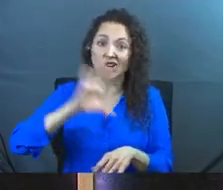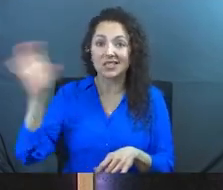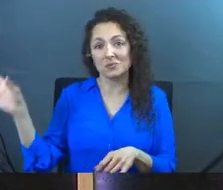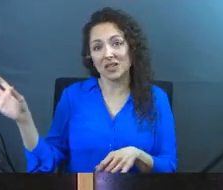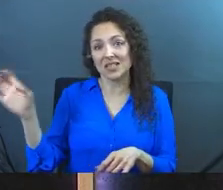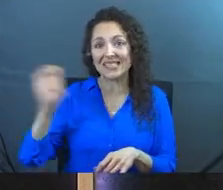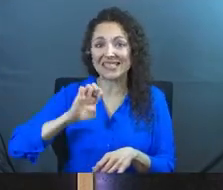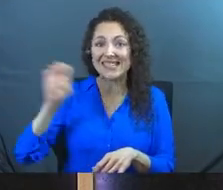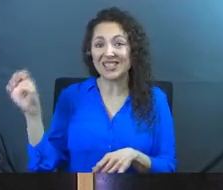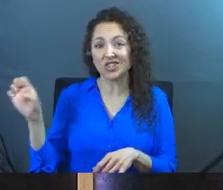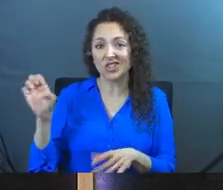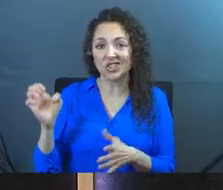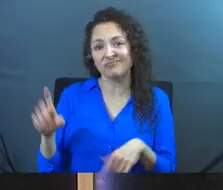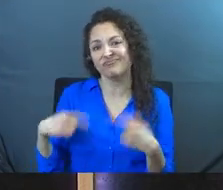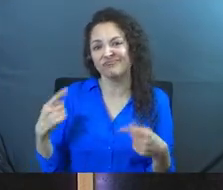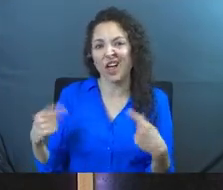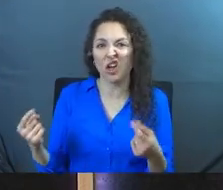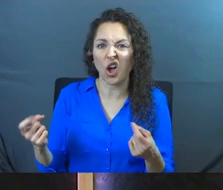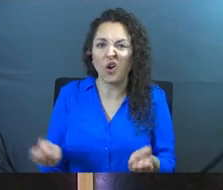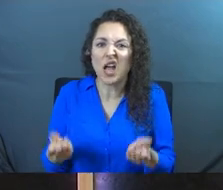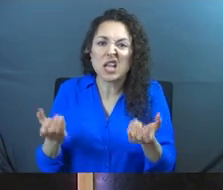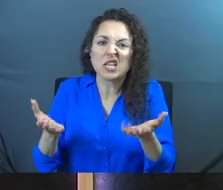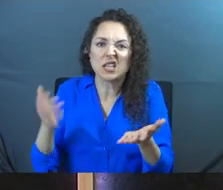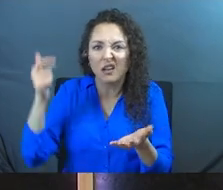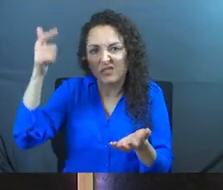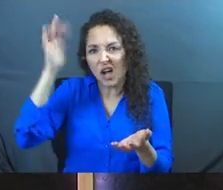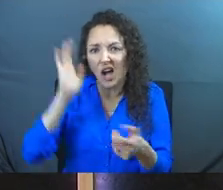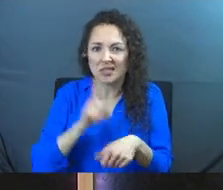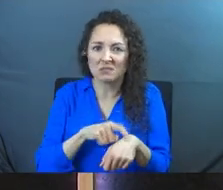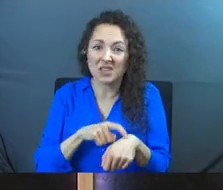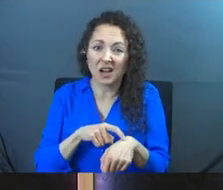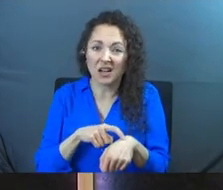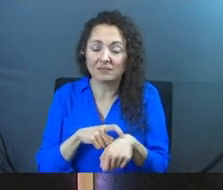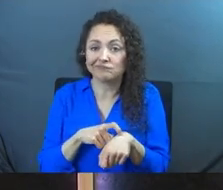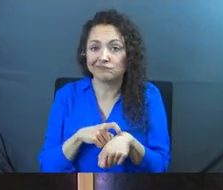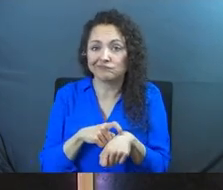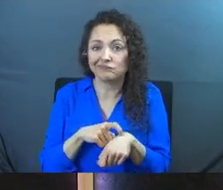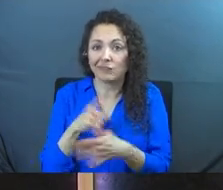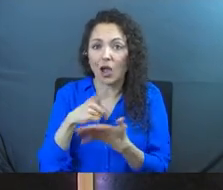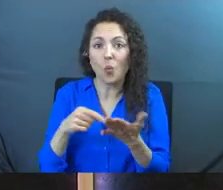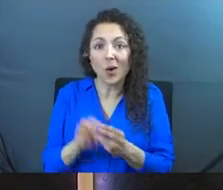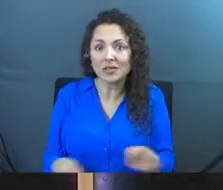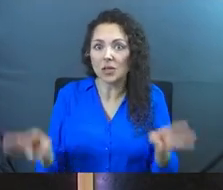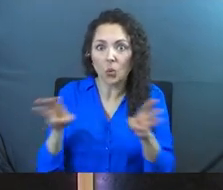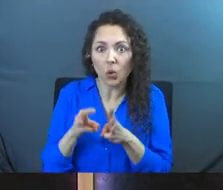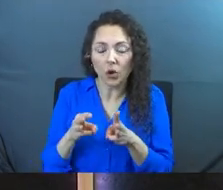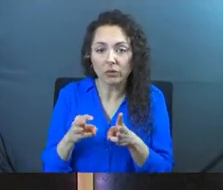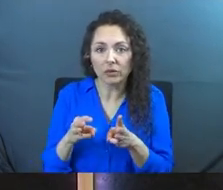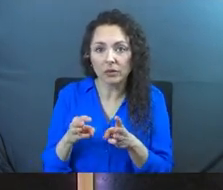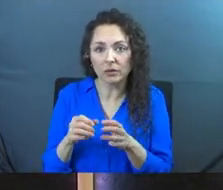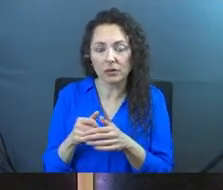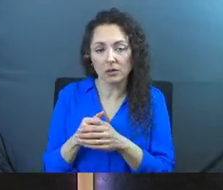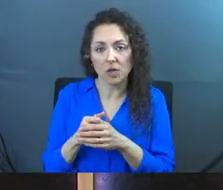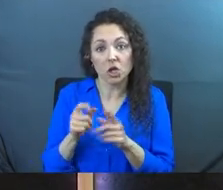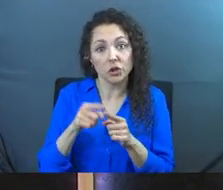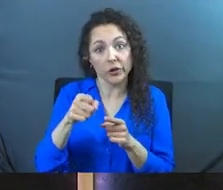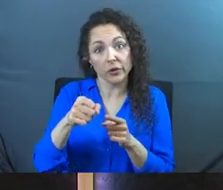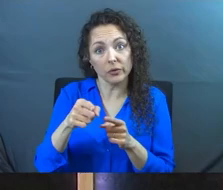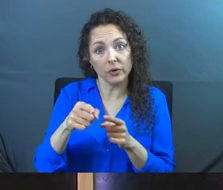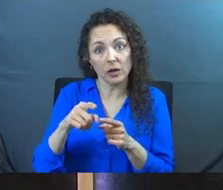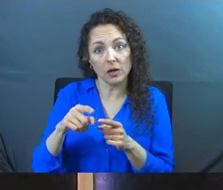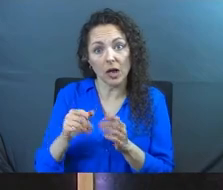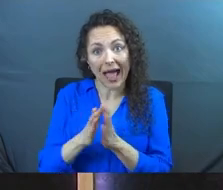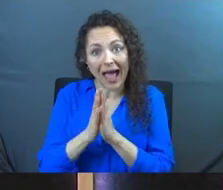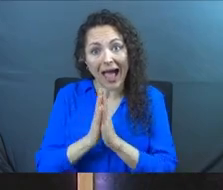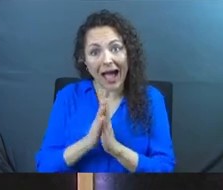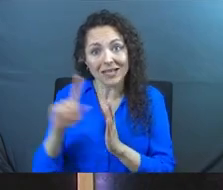I'm just going to say it here because we need to ask ourselves the question, what is it worth to me? What's it worth? When